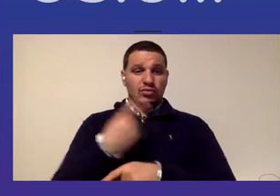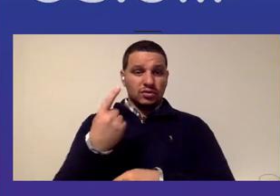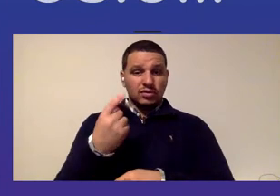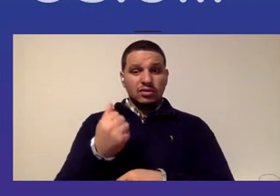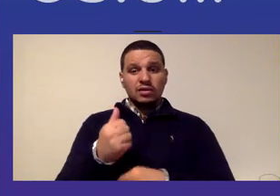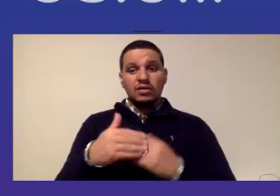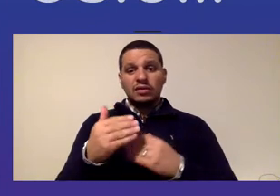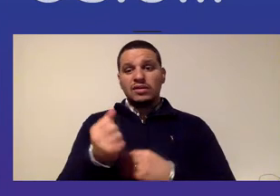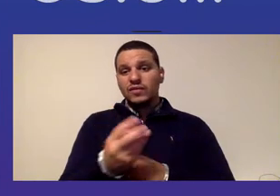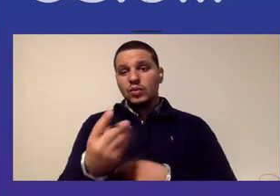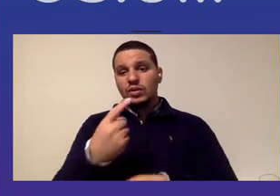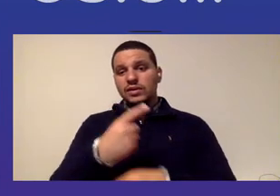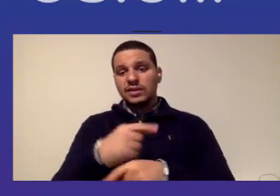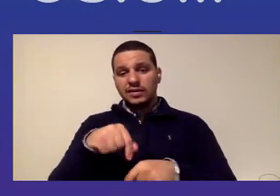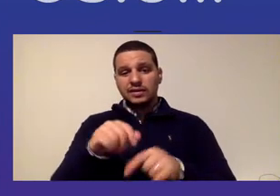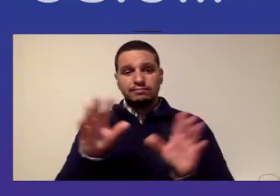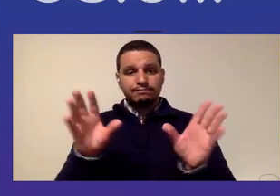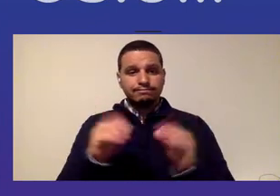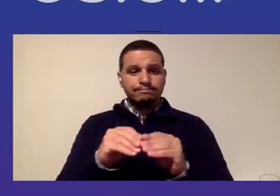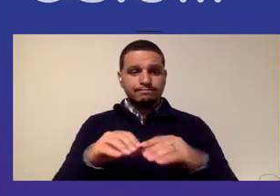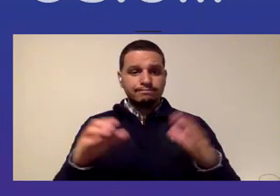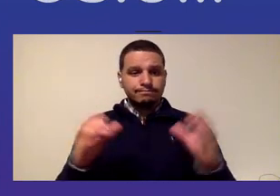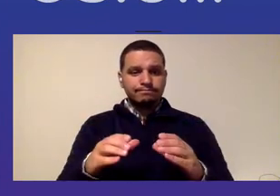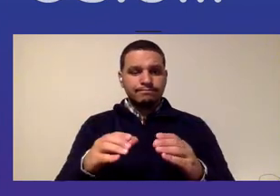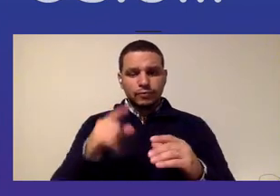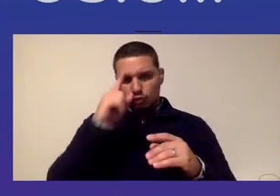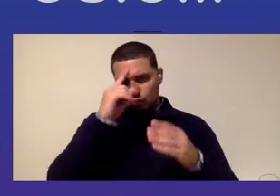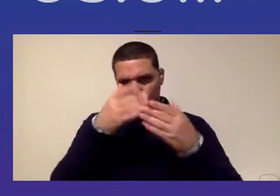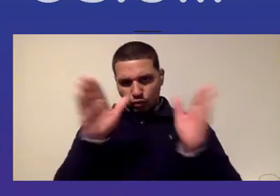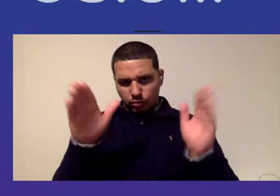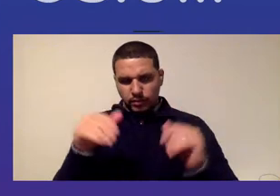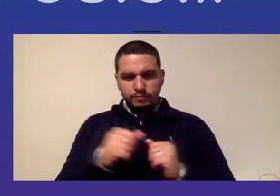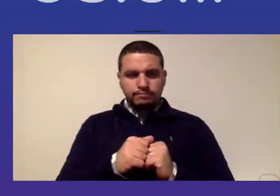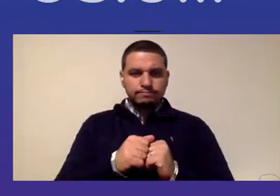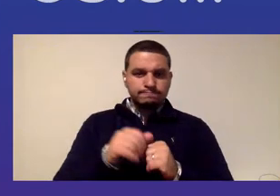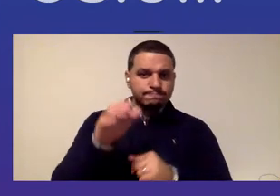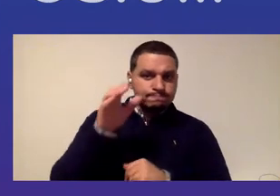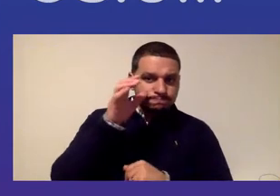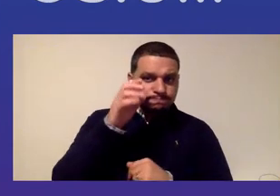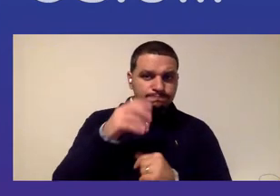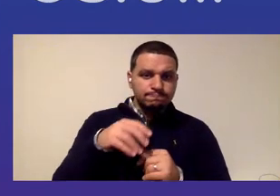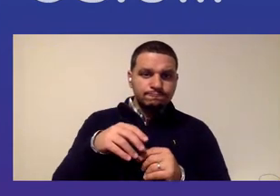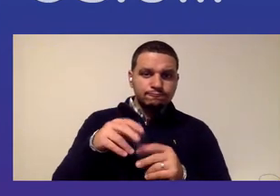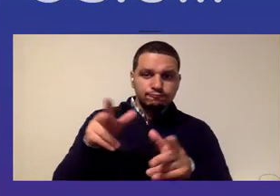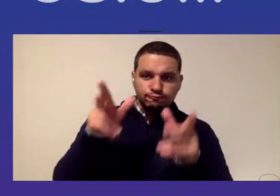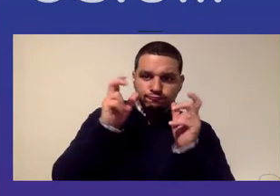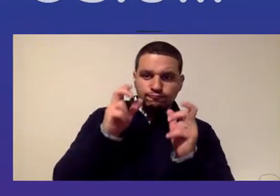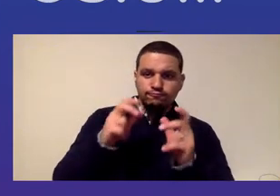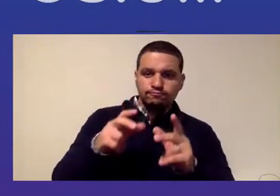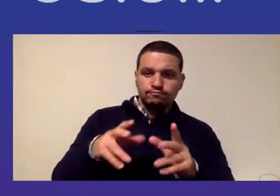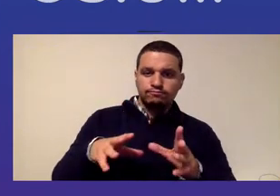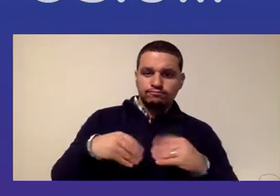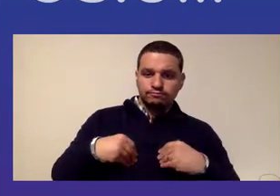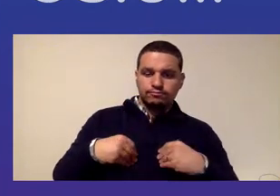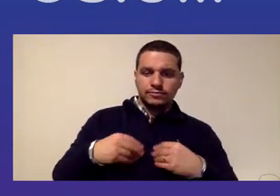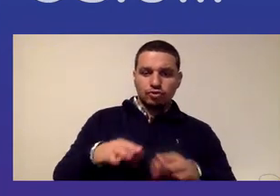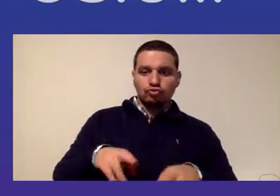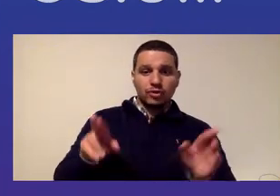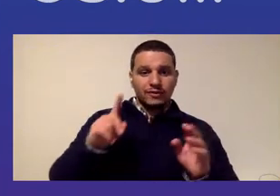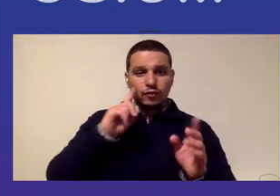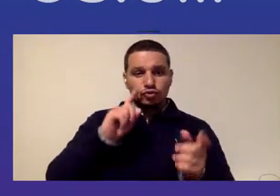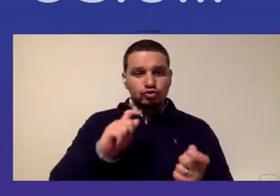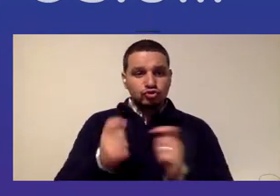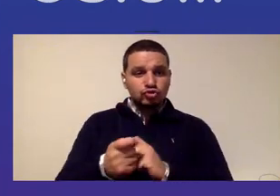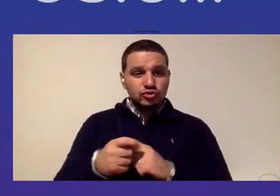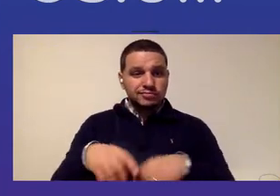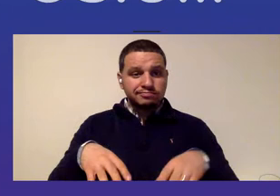this symposium, open, receptive, and perhaps even ready to be changed. I know I am. So let's